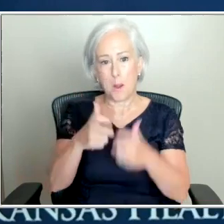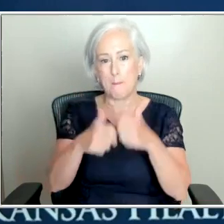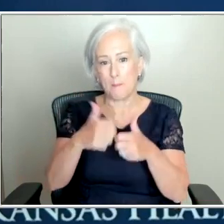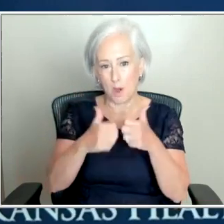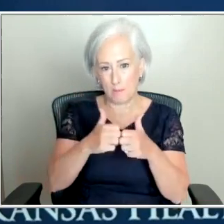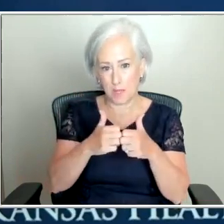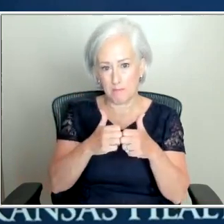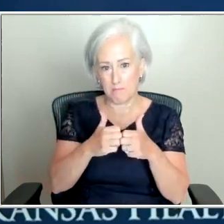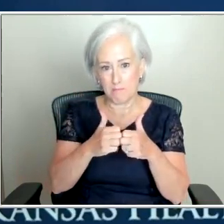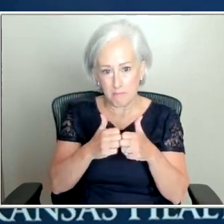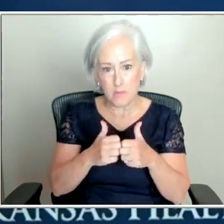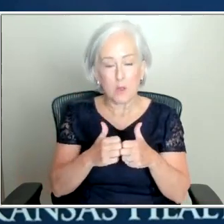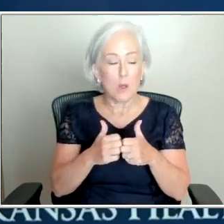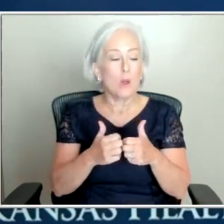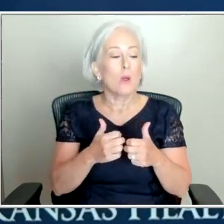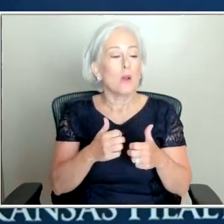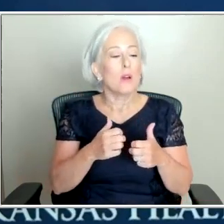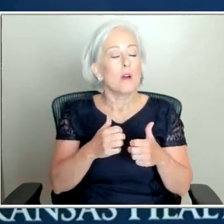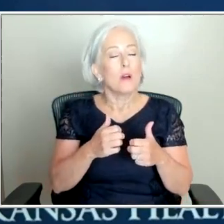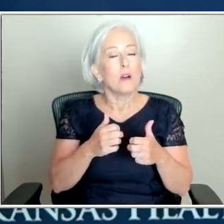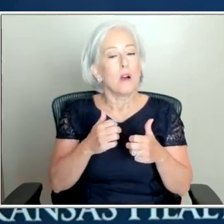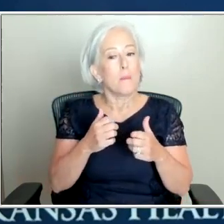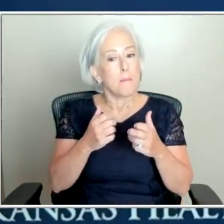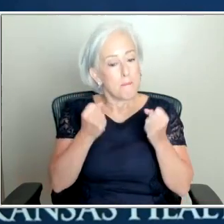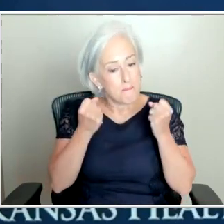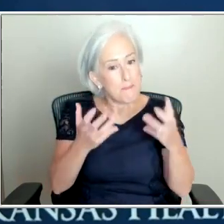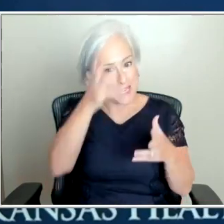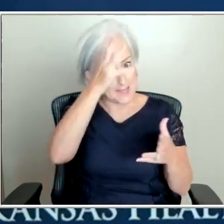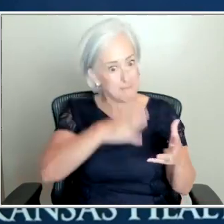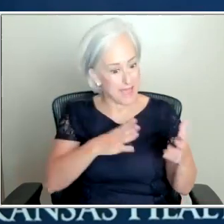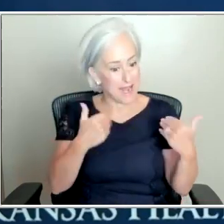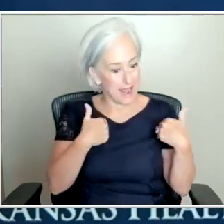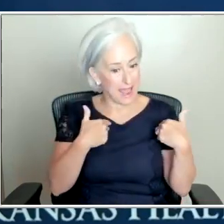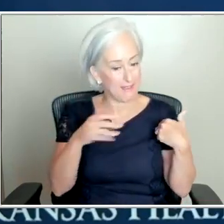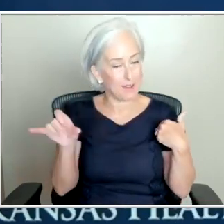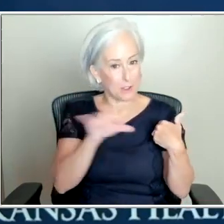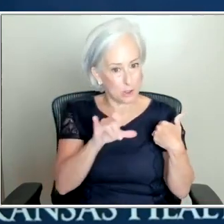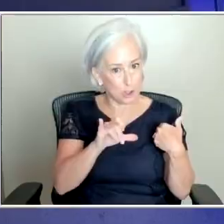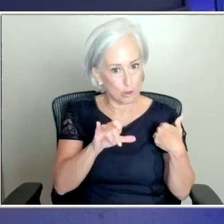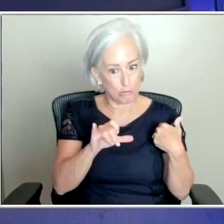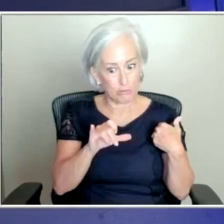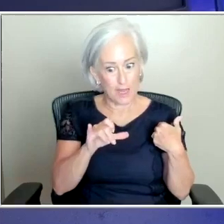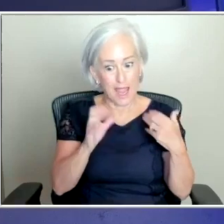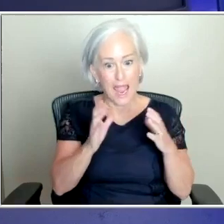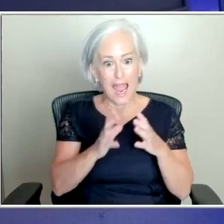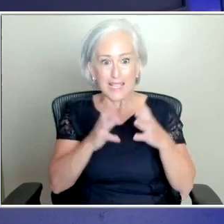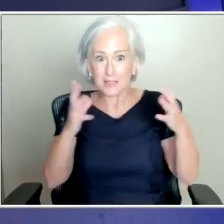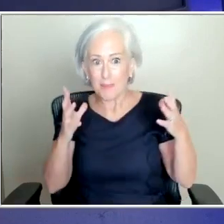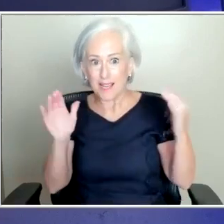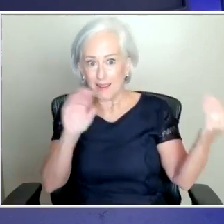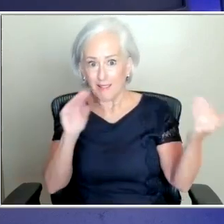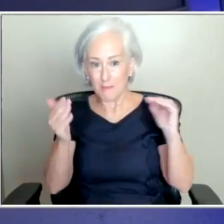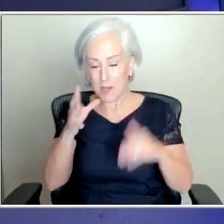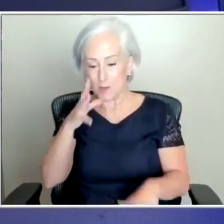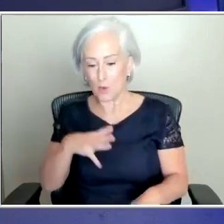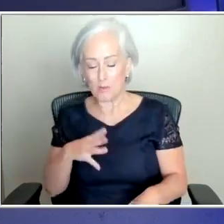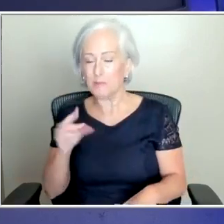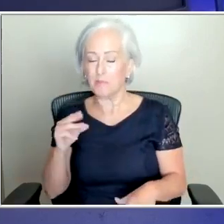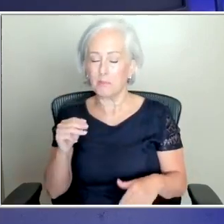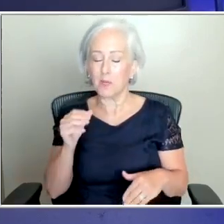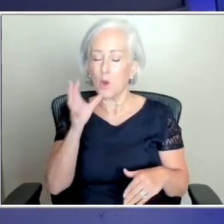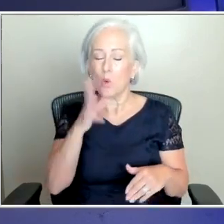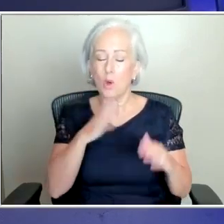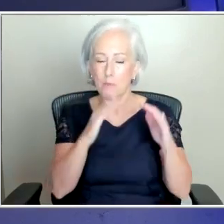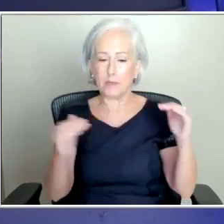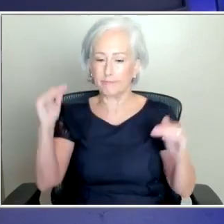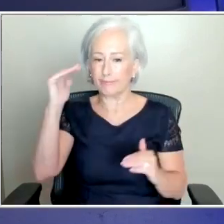women, but there are also lots and lots of men out there with very similar issues. So how is it affecting men and women differently? And do you